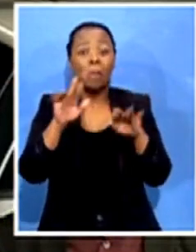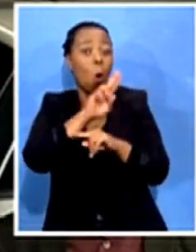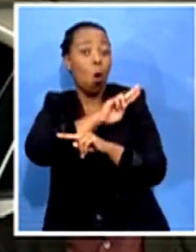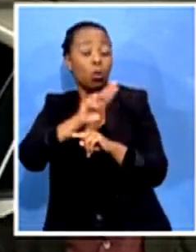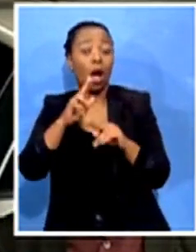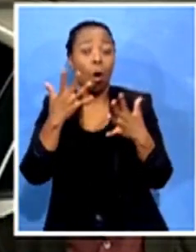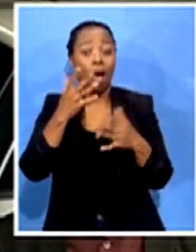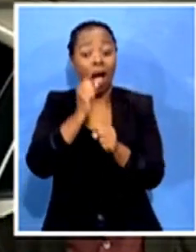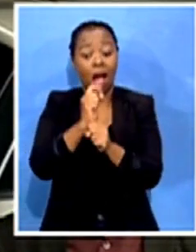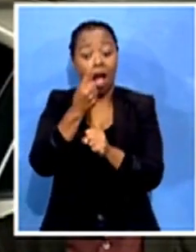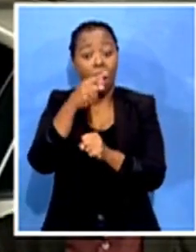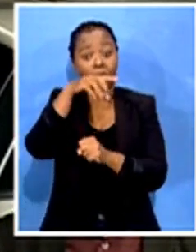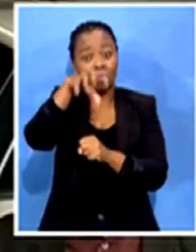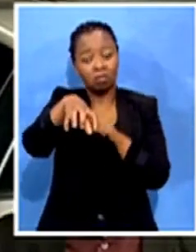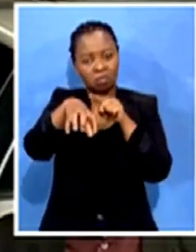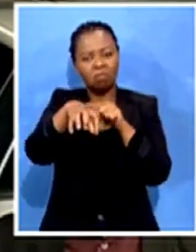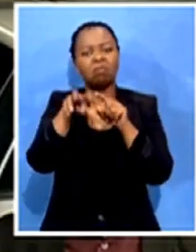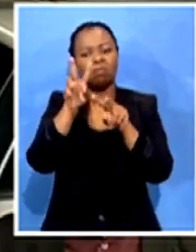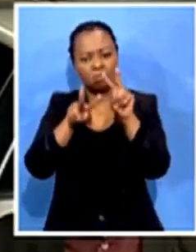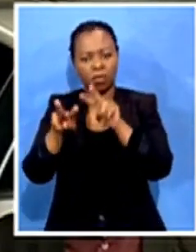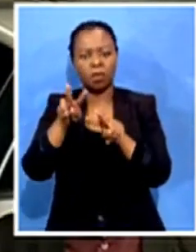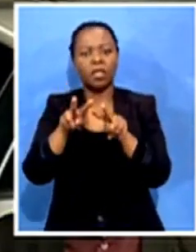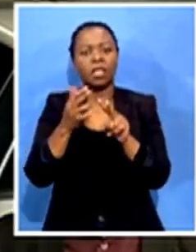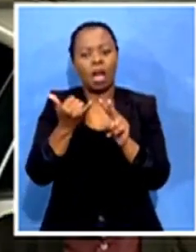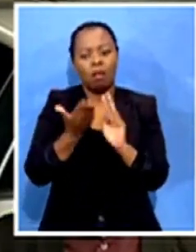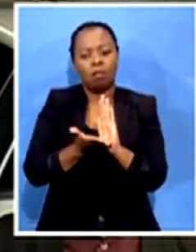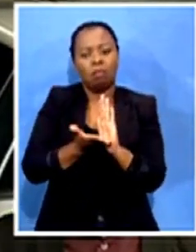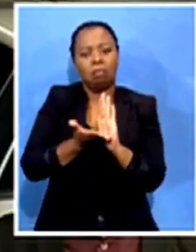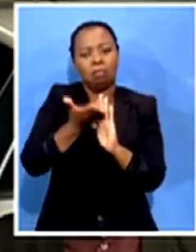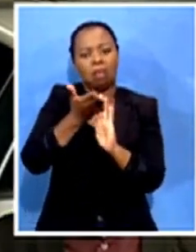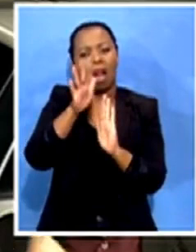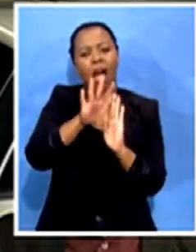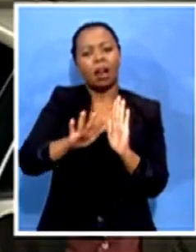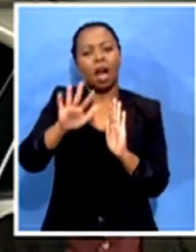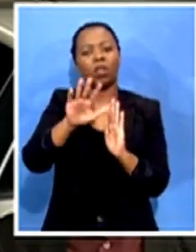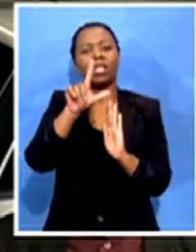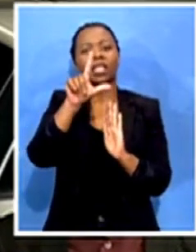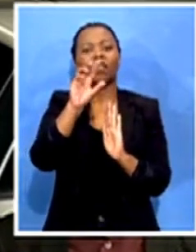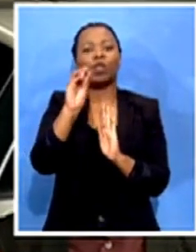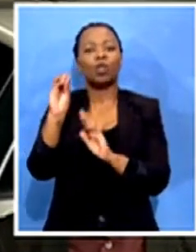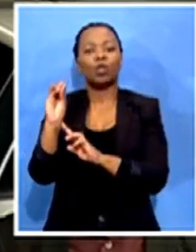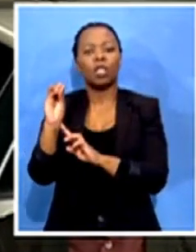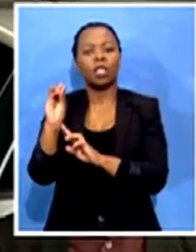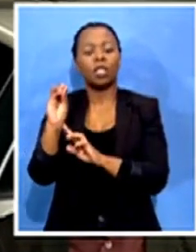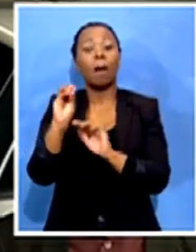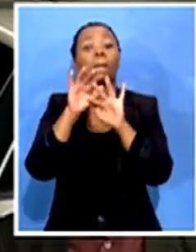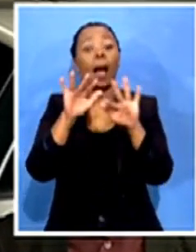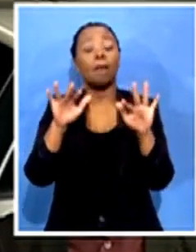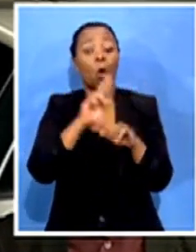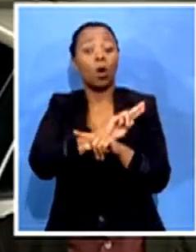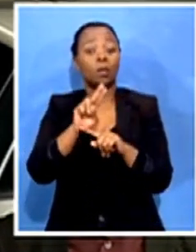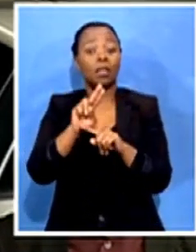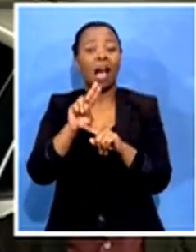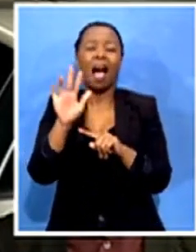increased from around 700 in public hospitals to above 2,000 just in the last